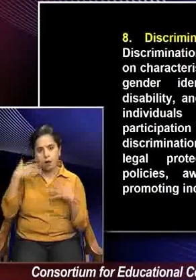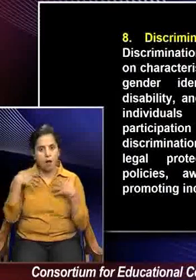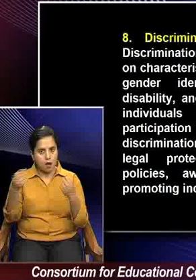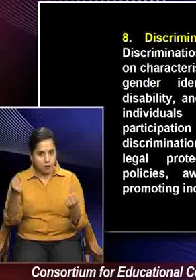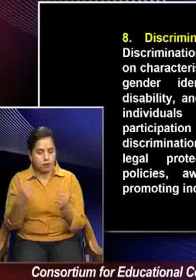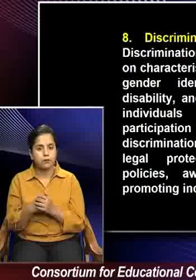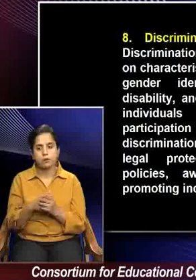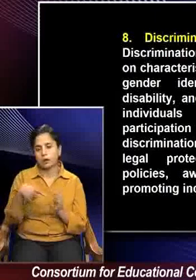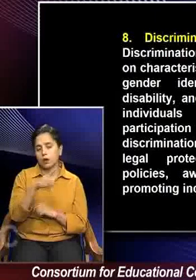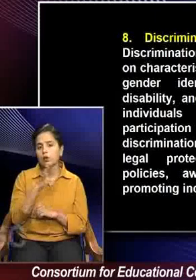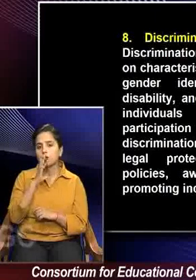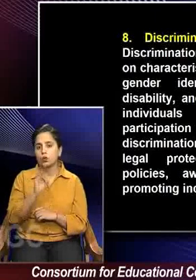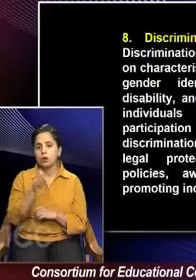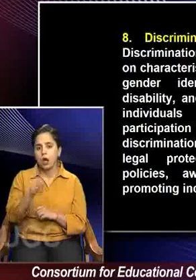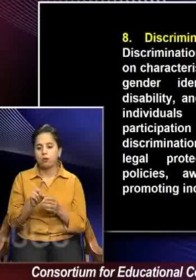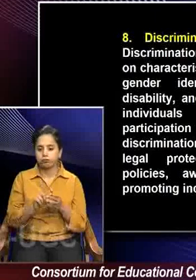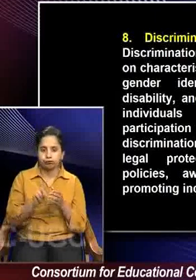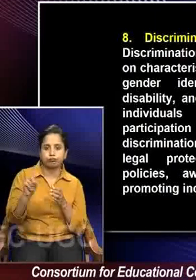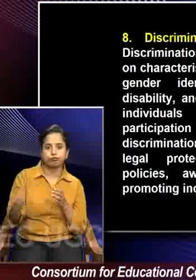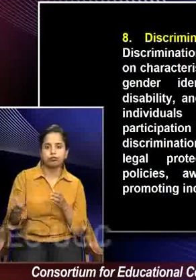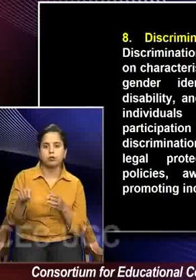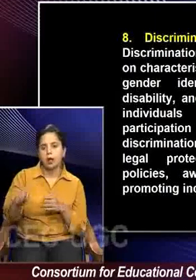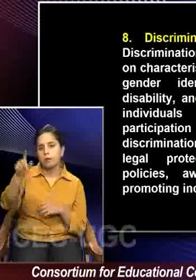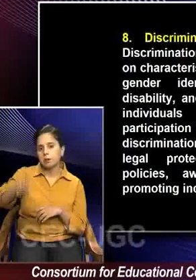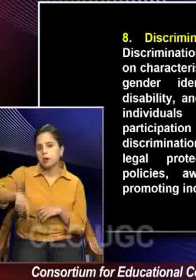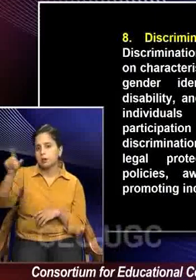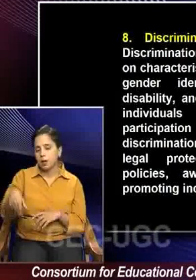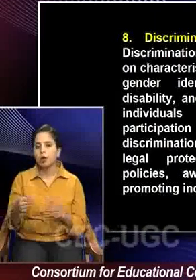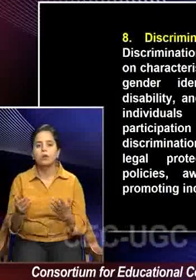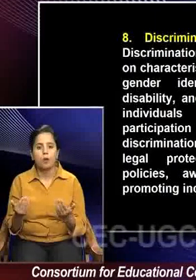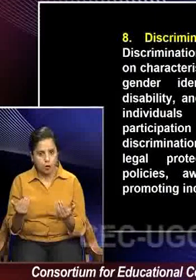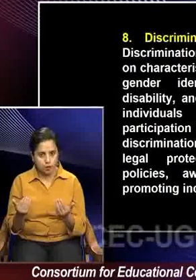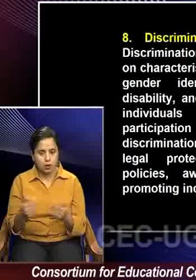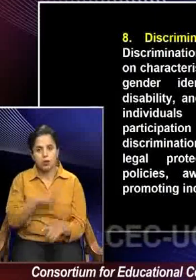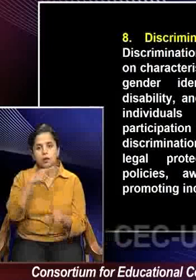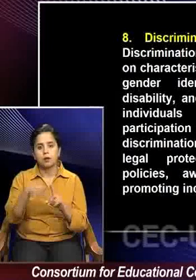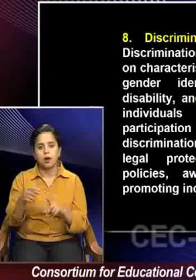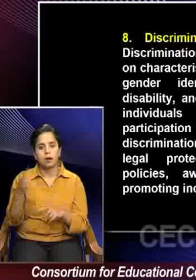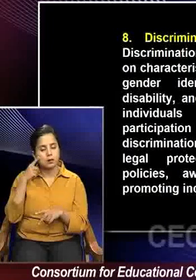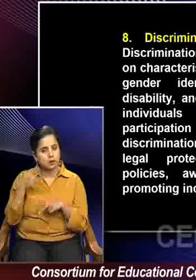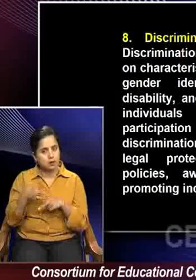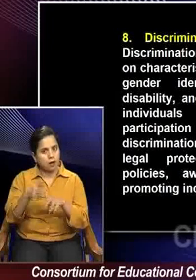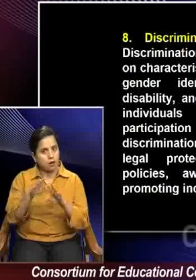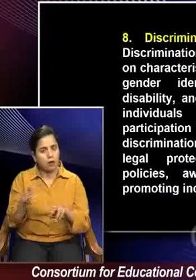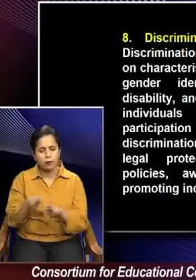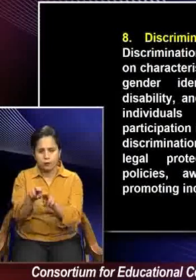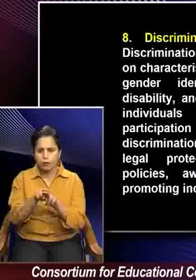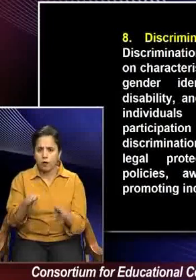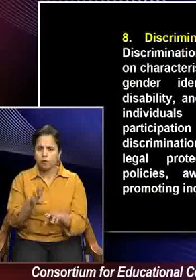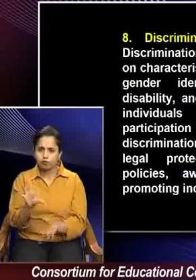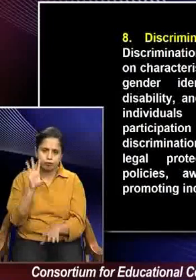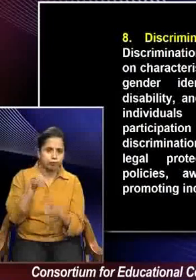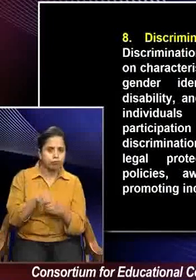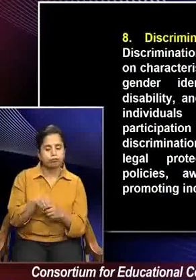can actually isolate the individuals and prevent their full